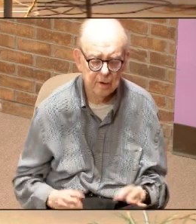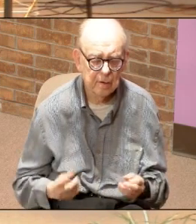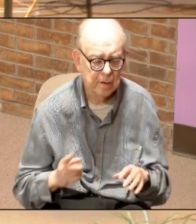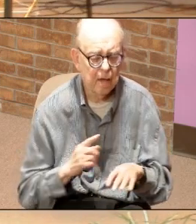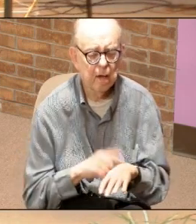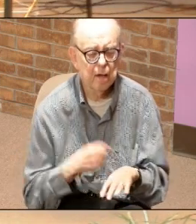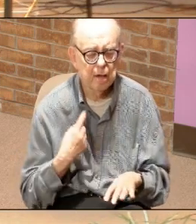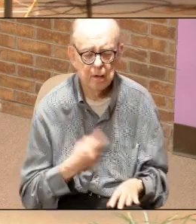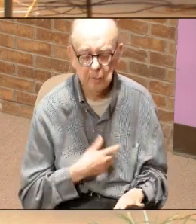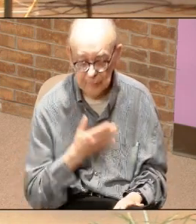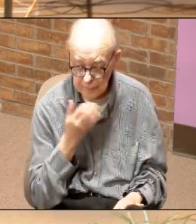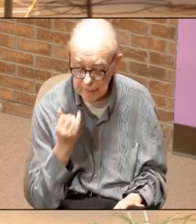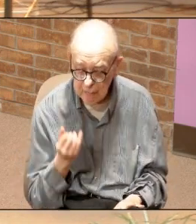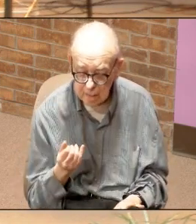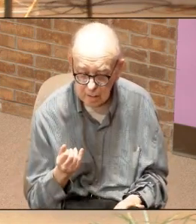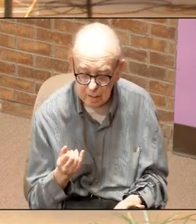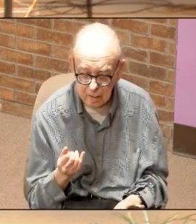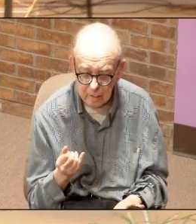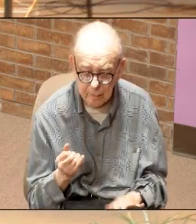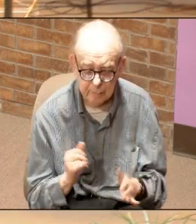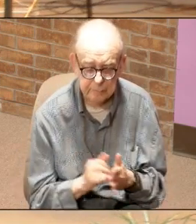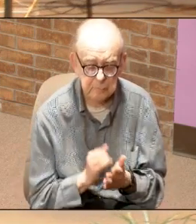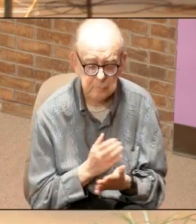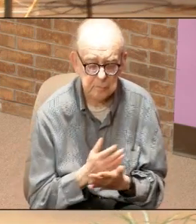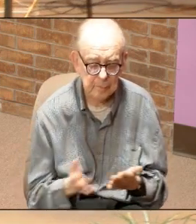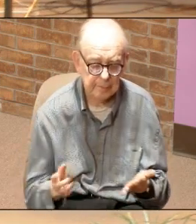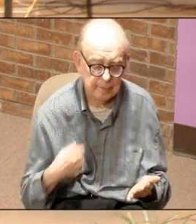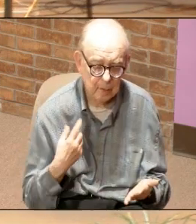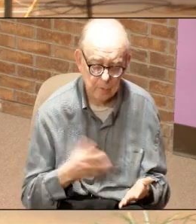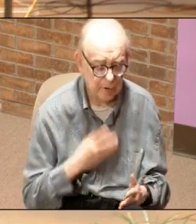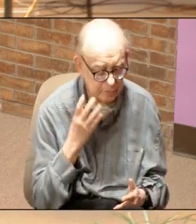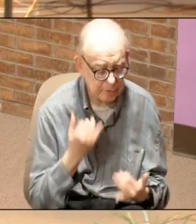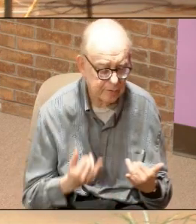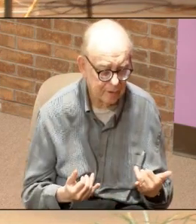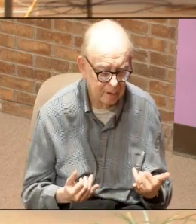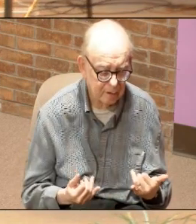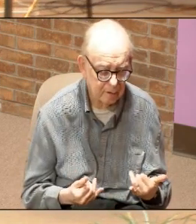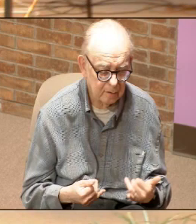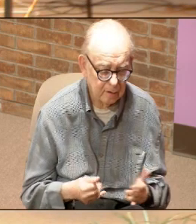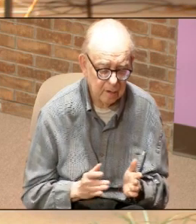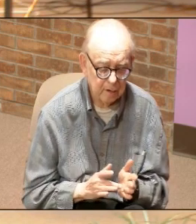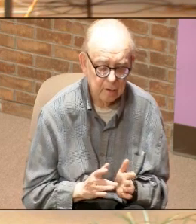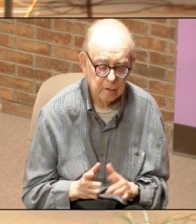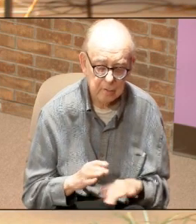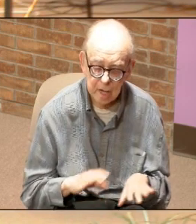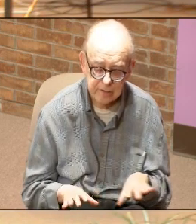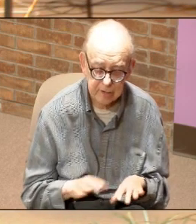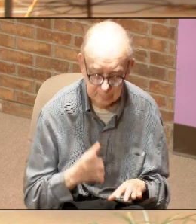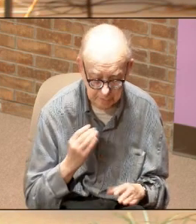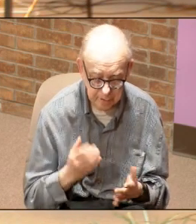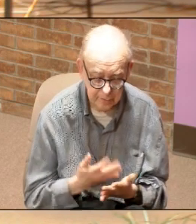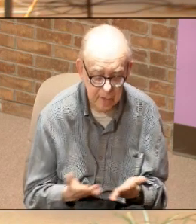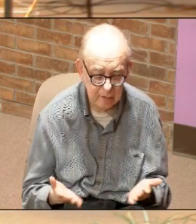so many times we forget that the things we're going through, he went through.